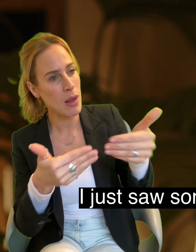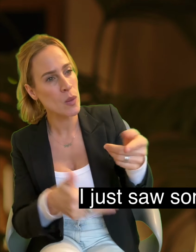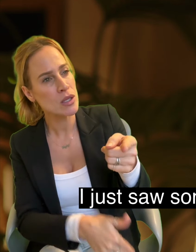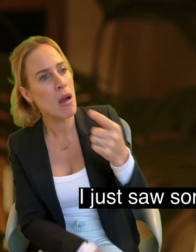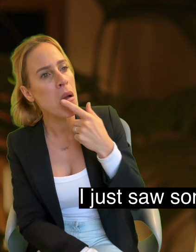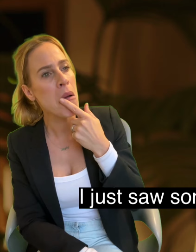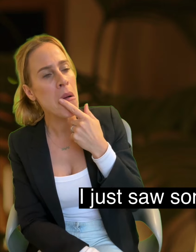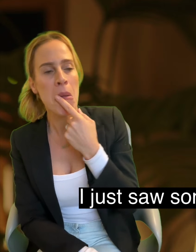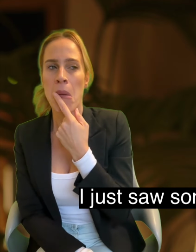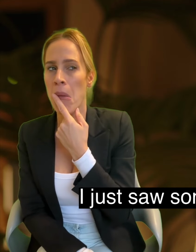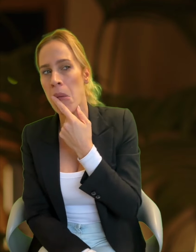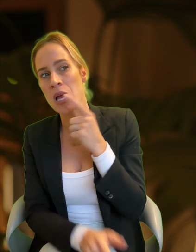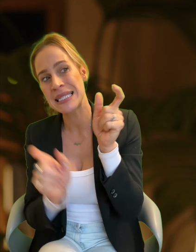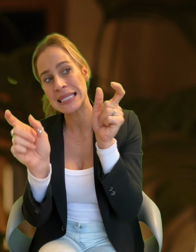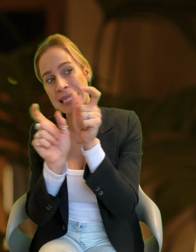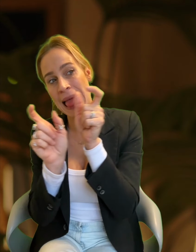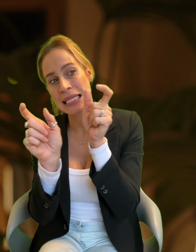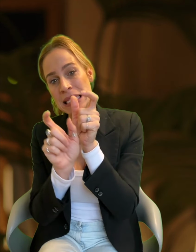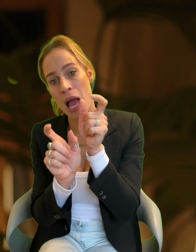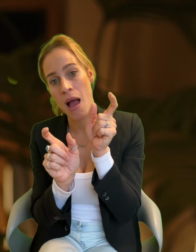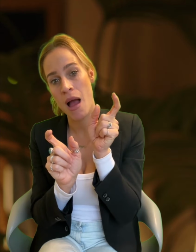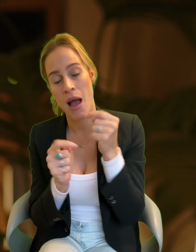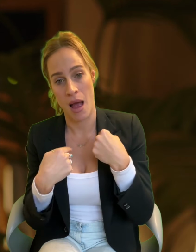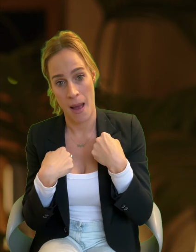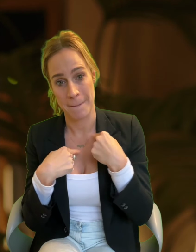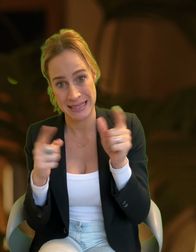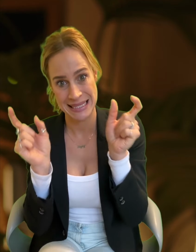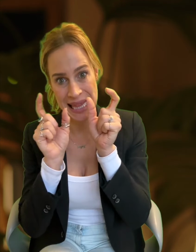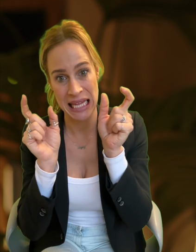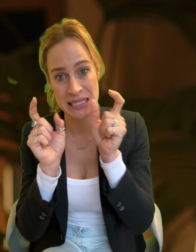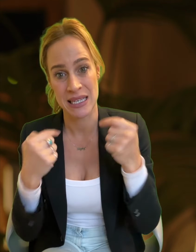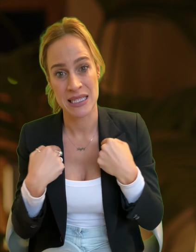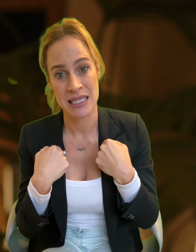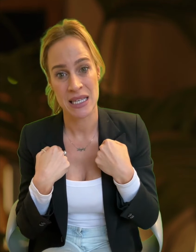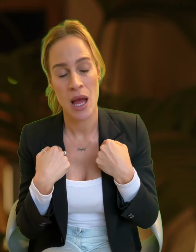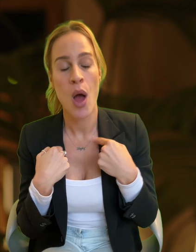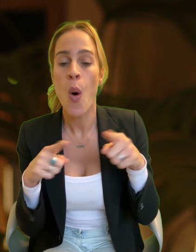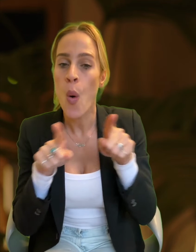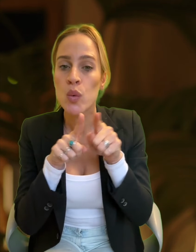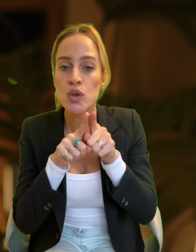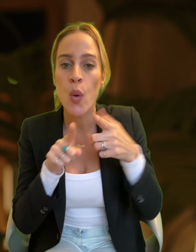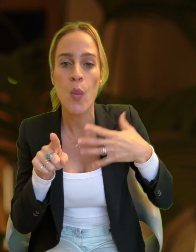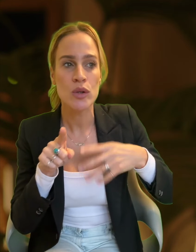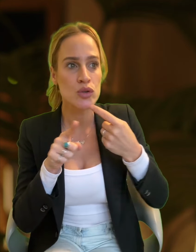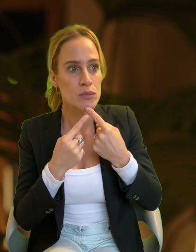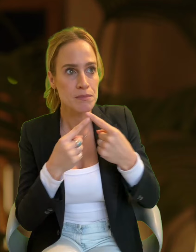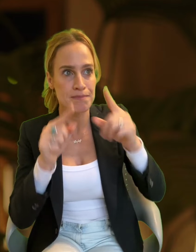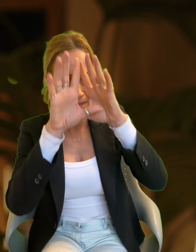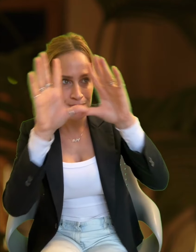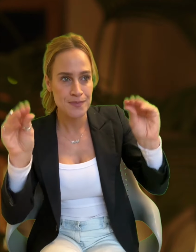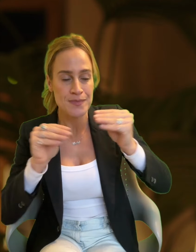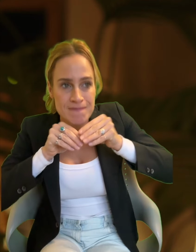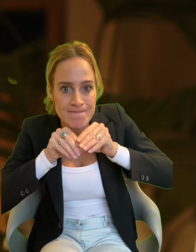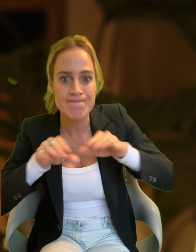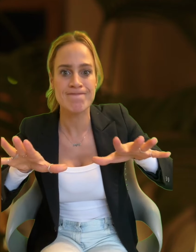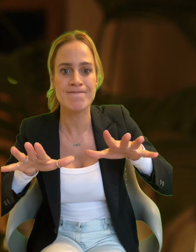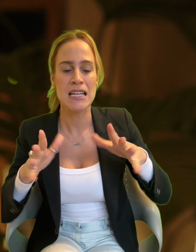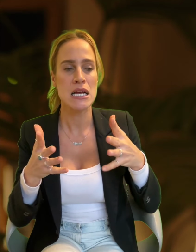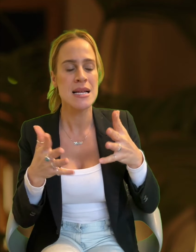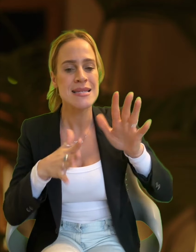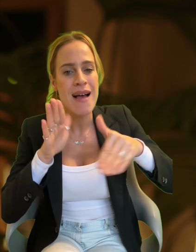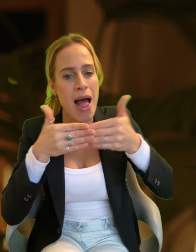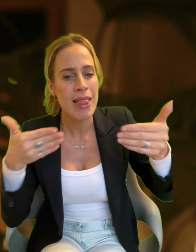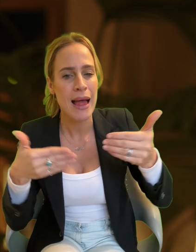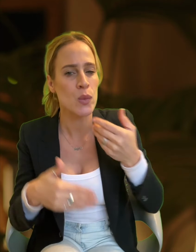I'm dyslexic as well, Javeno. And this is what I want to also spread, is that sign language,